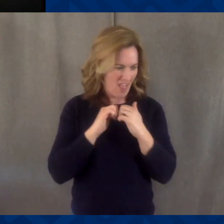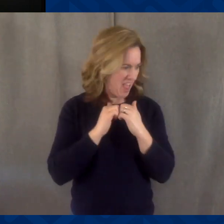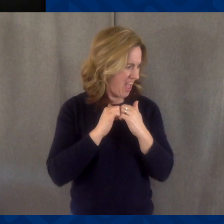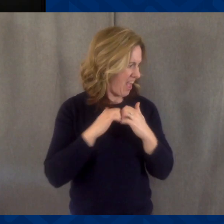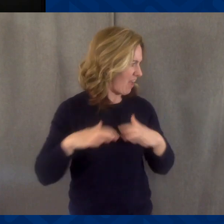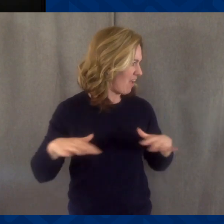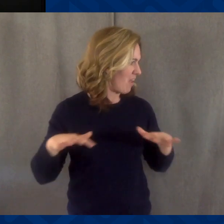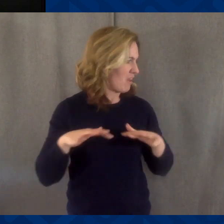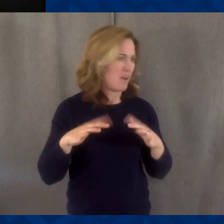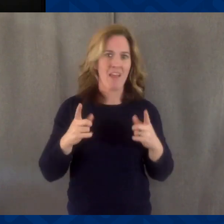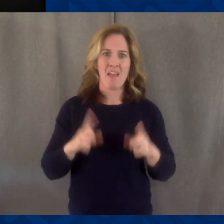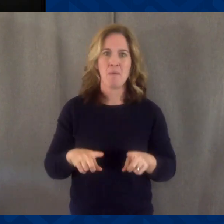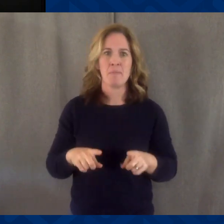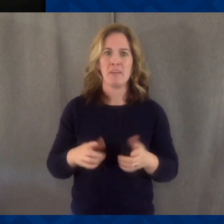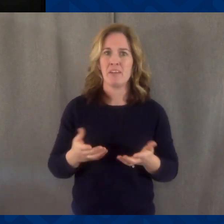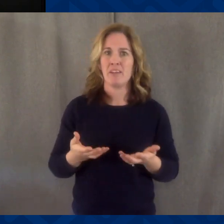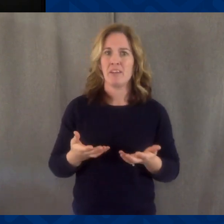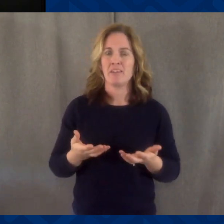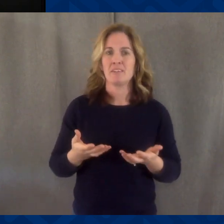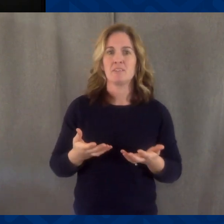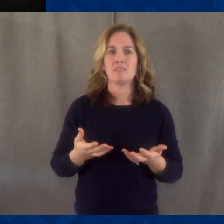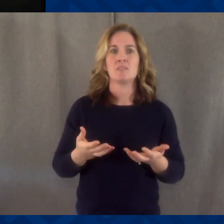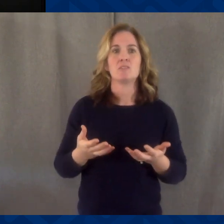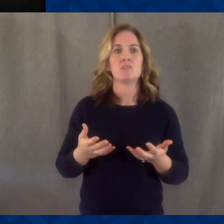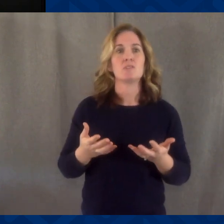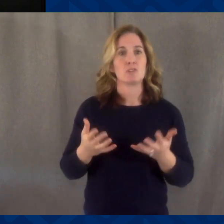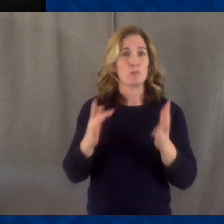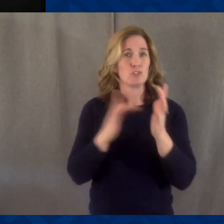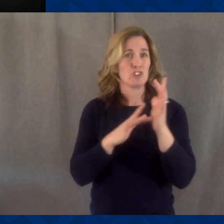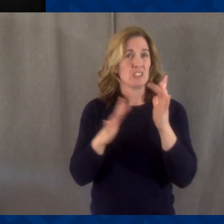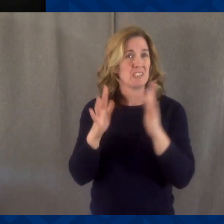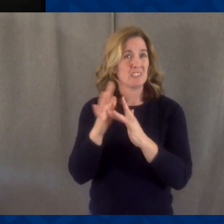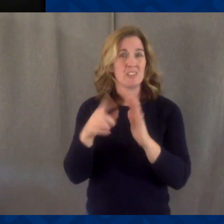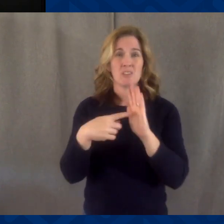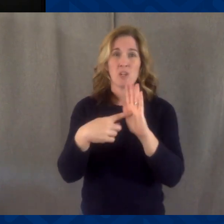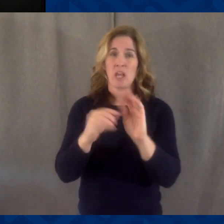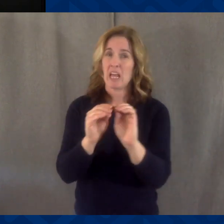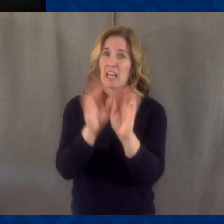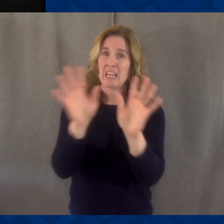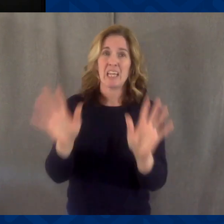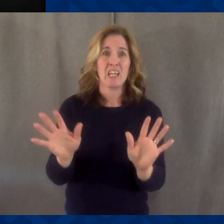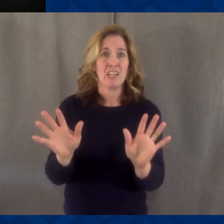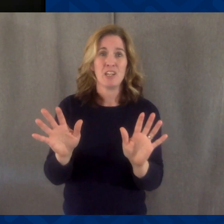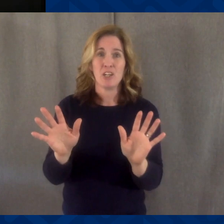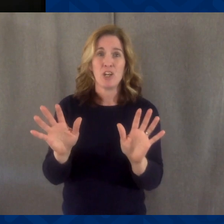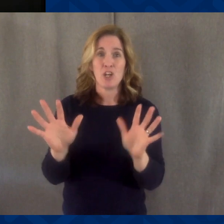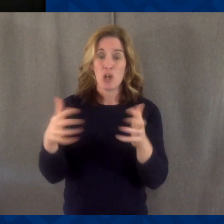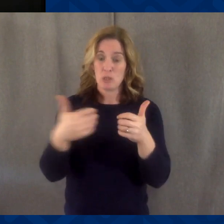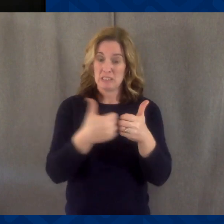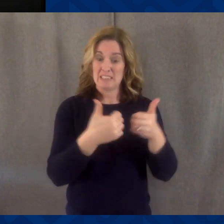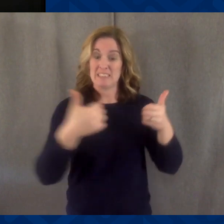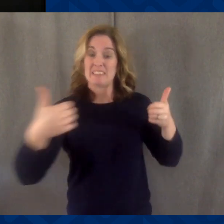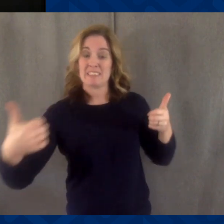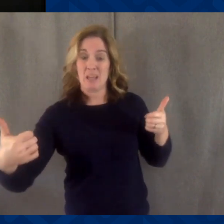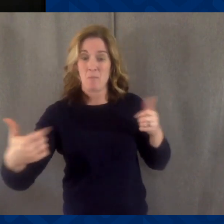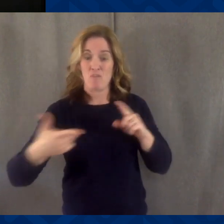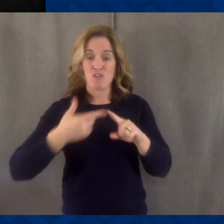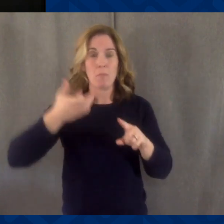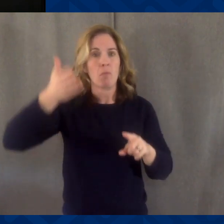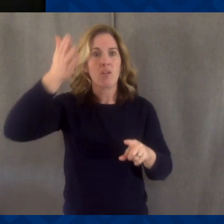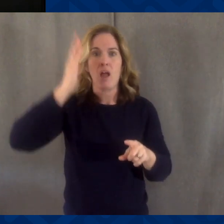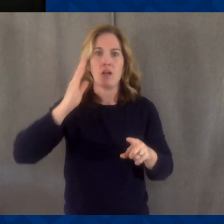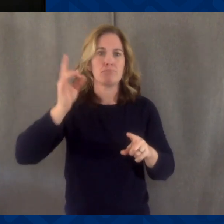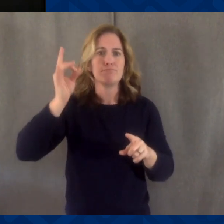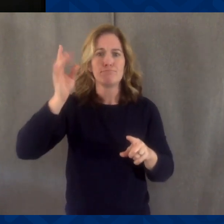here? So Jesus is making it painfully clear to us that far from God isn't anywhere you want to be. He likens it